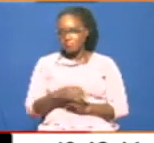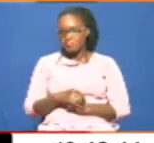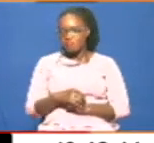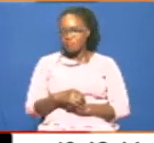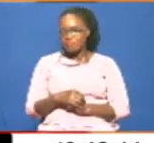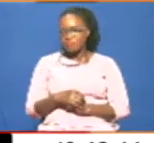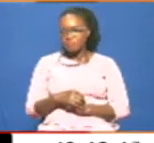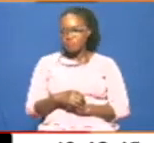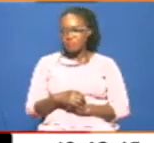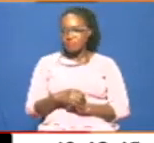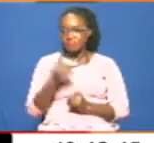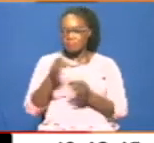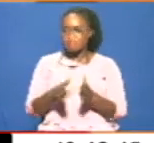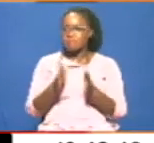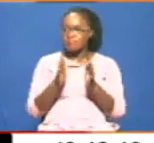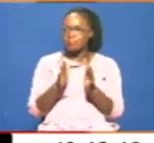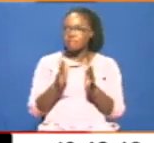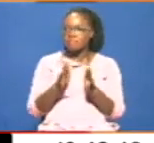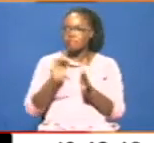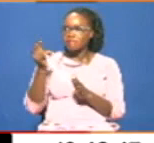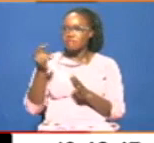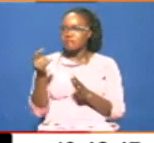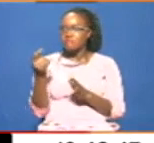way, Kenya has a very